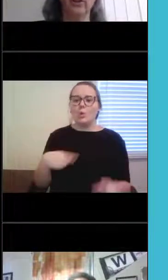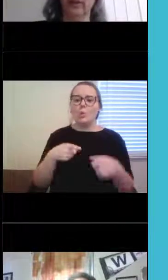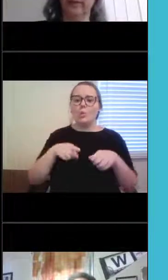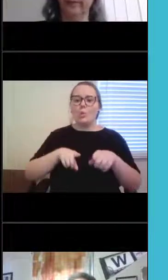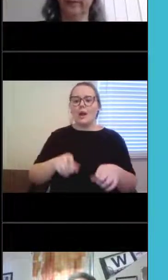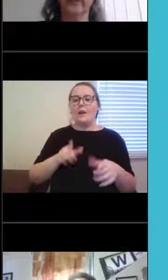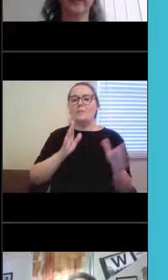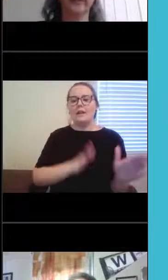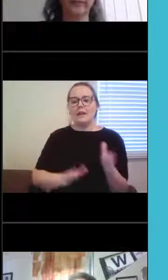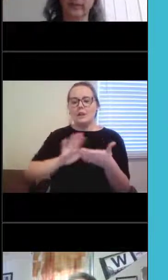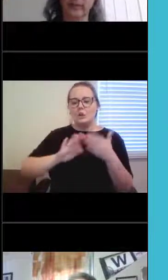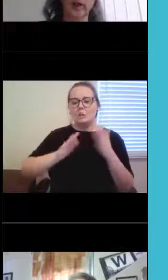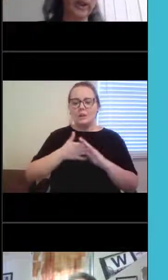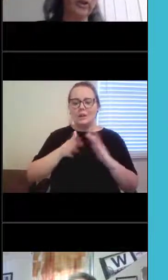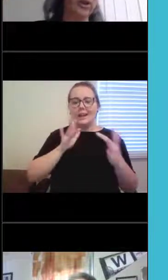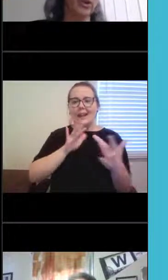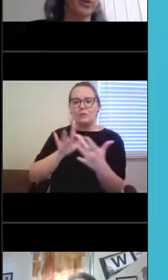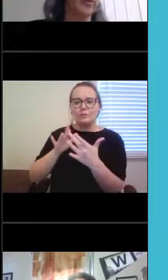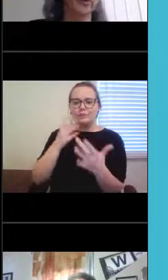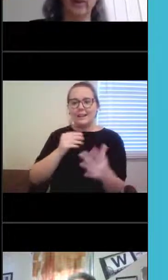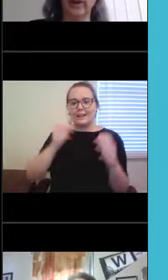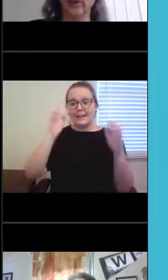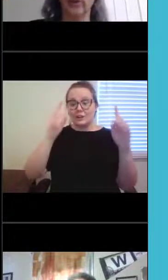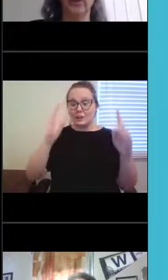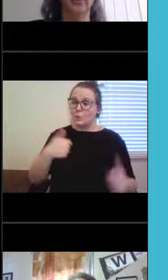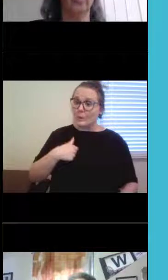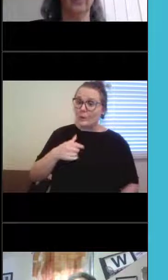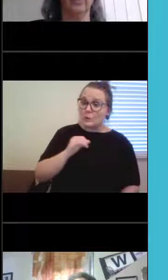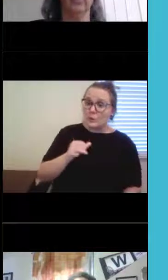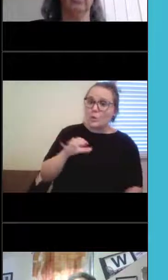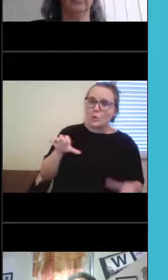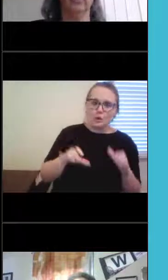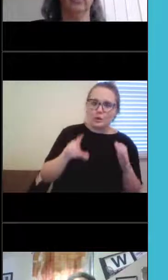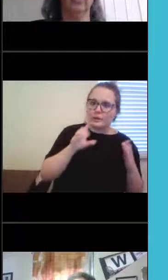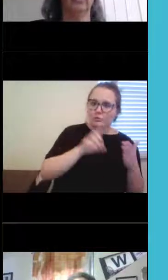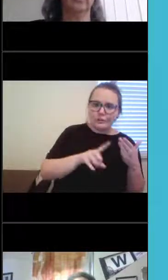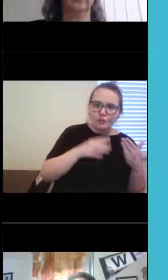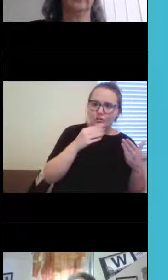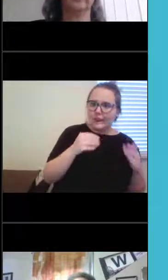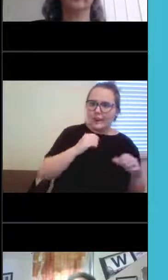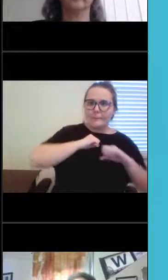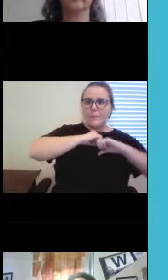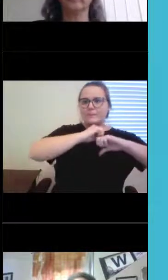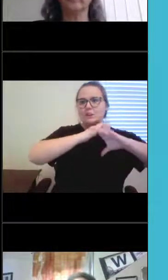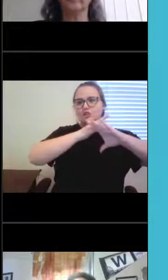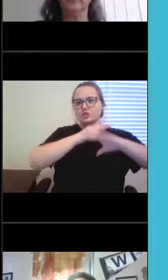and education. And we do too when we're doing right research and prevention.